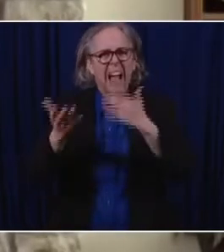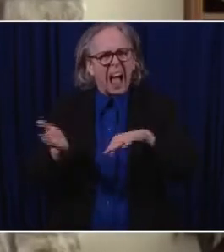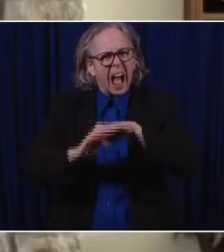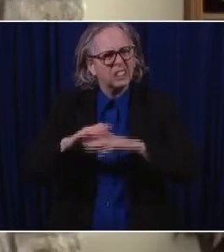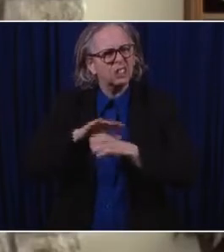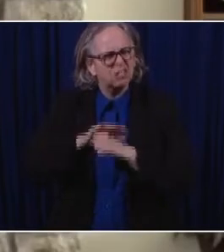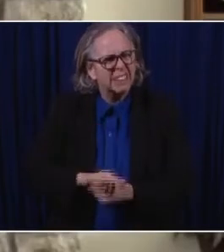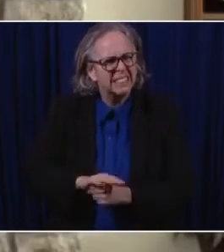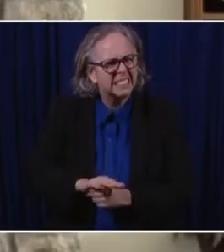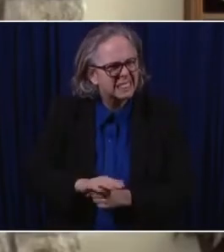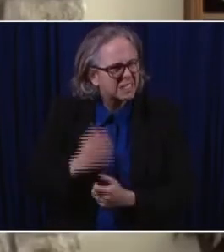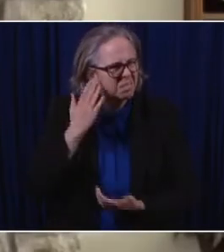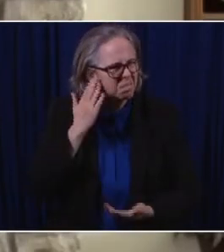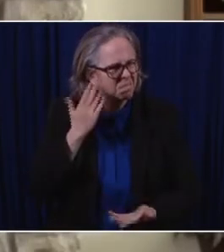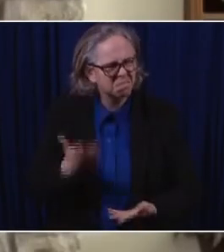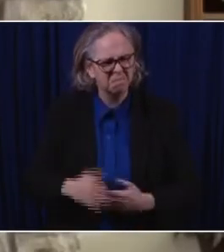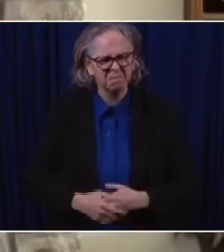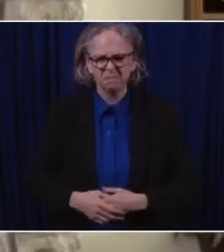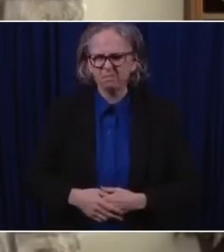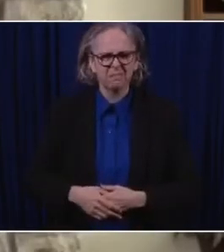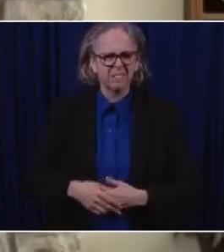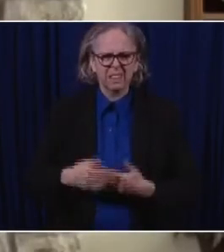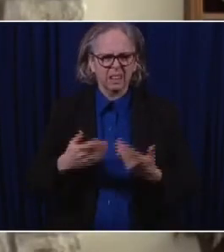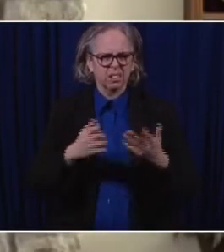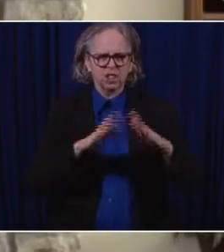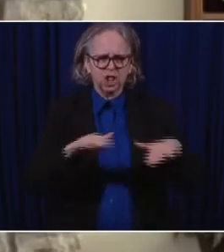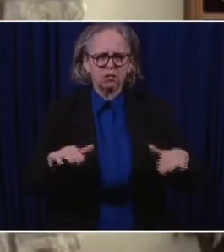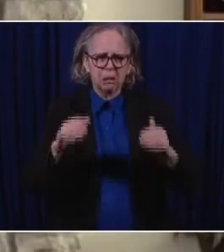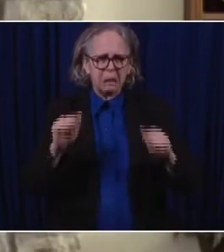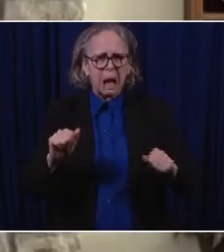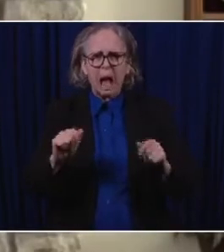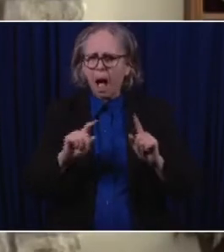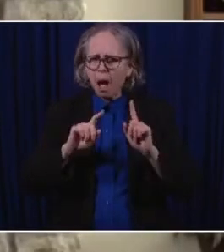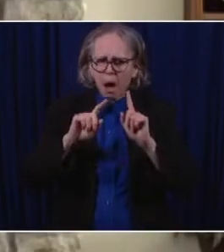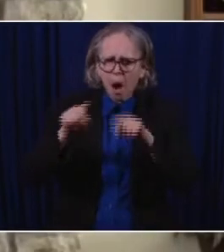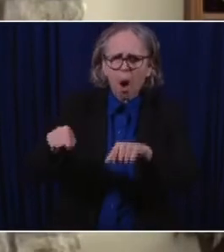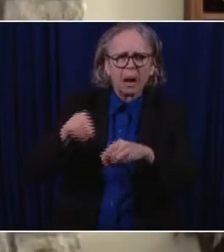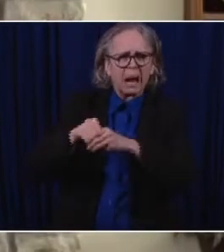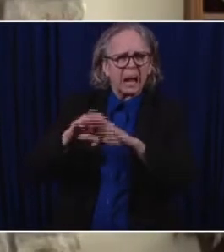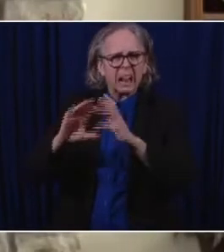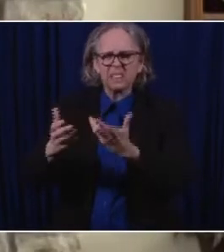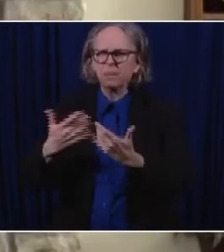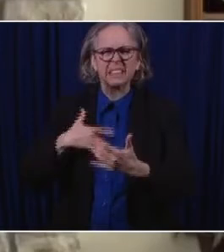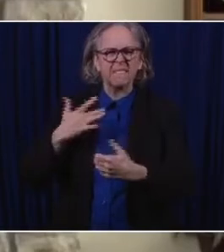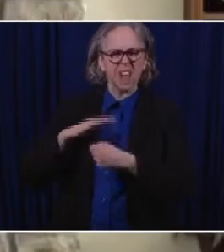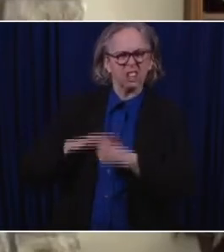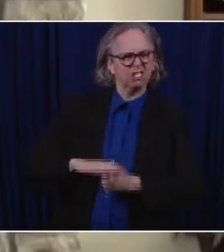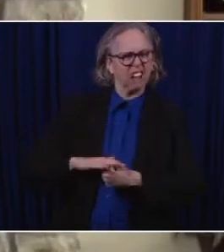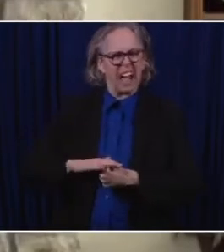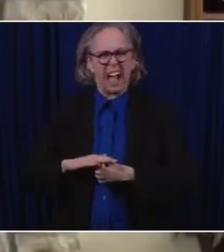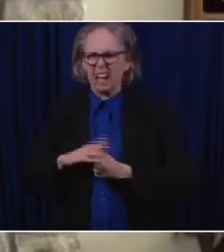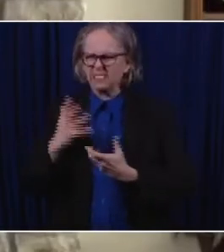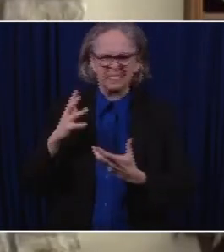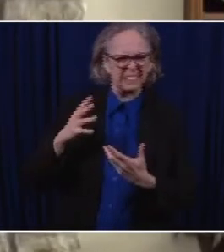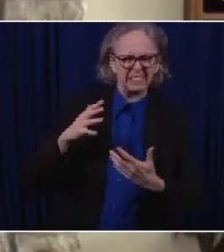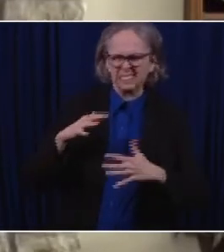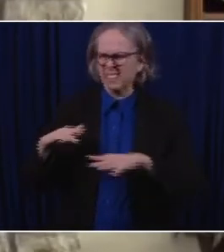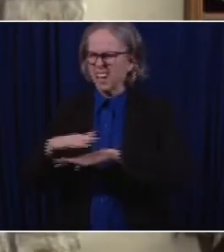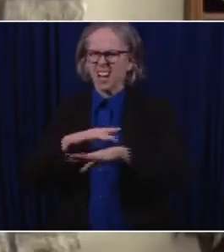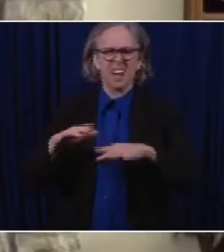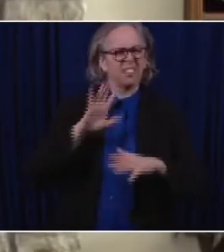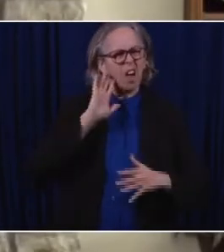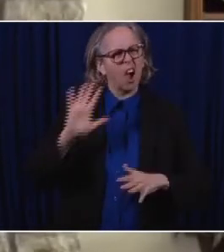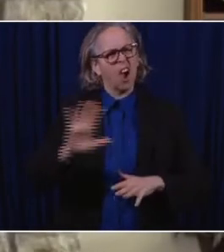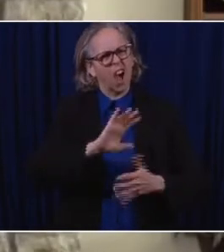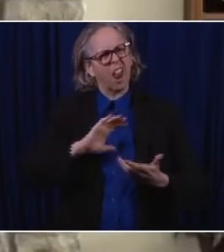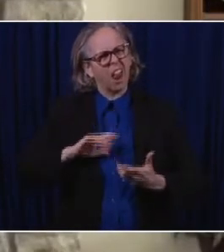for the whole academic year. Their lives have been changed as well. We are making